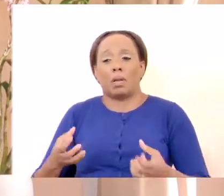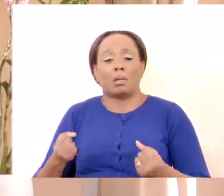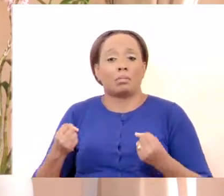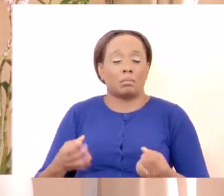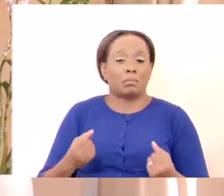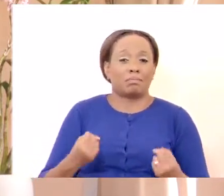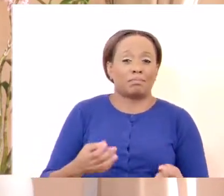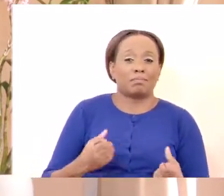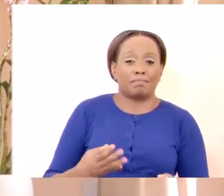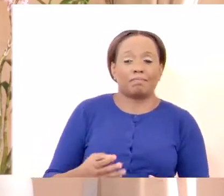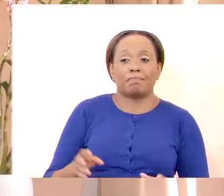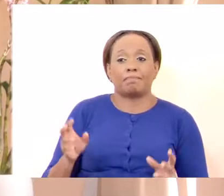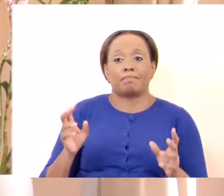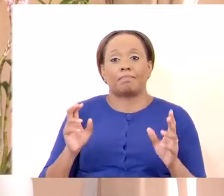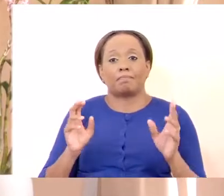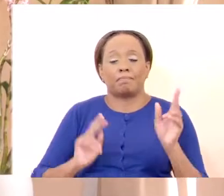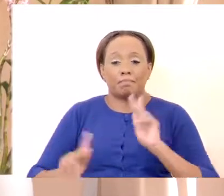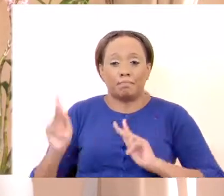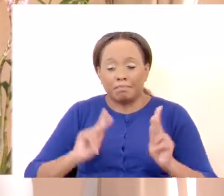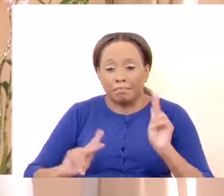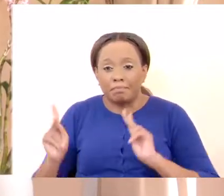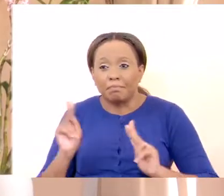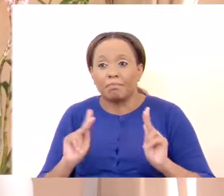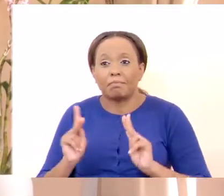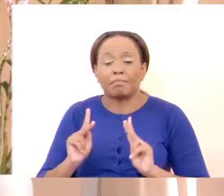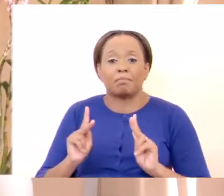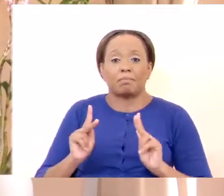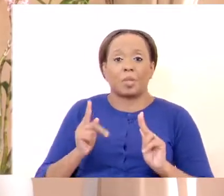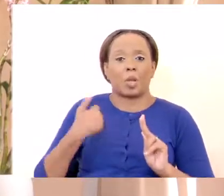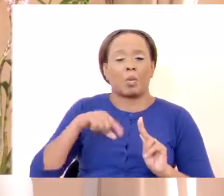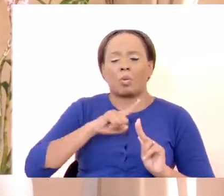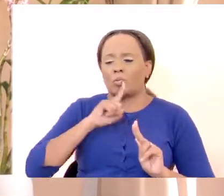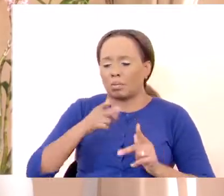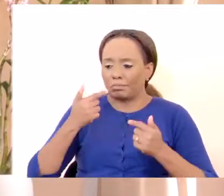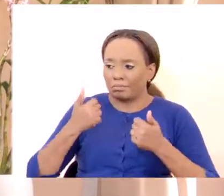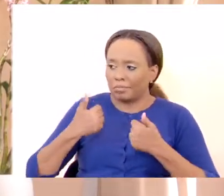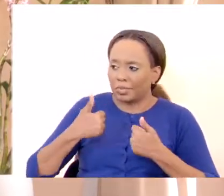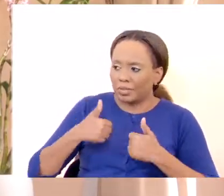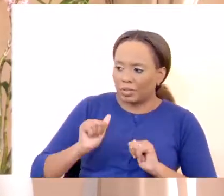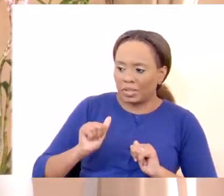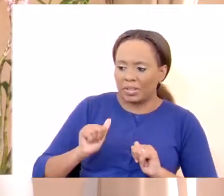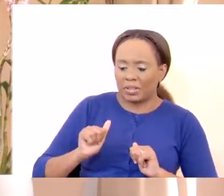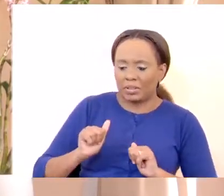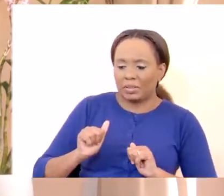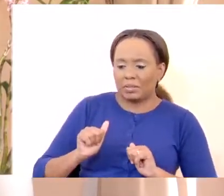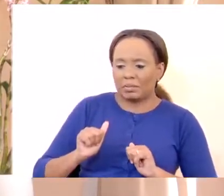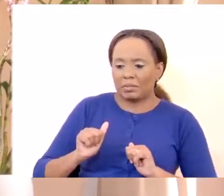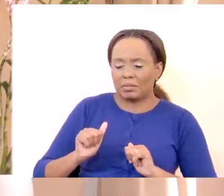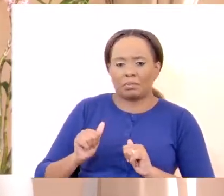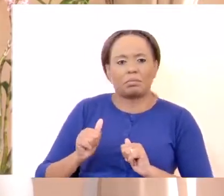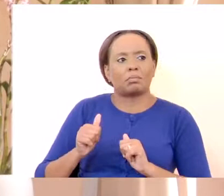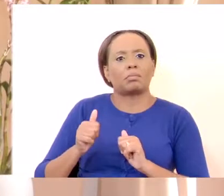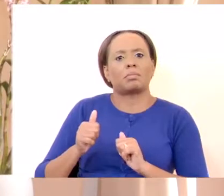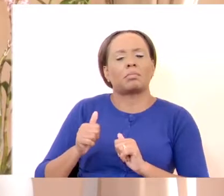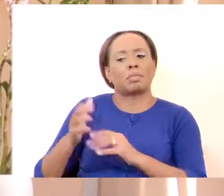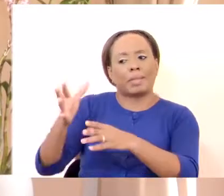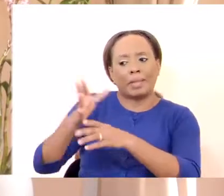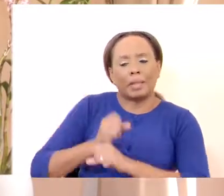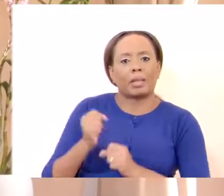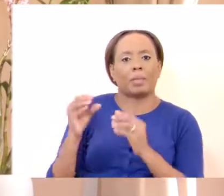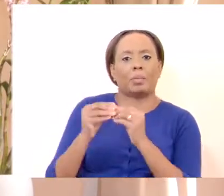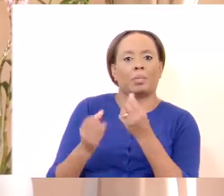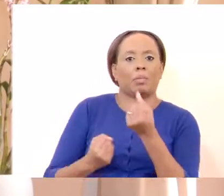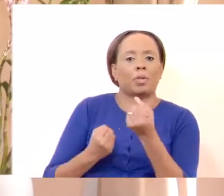and certified persons, public health officials. We've been trying to get, and we have received some assistance from the